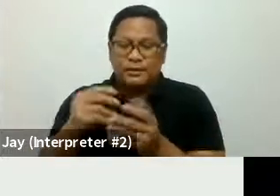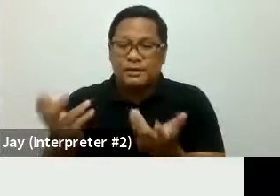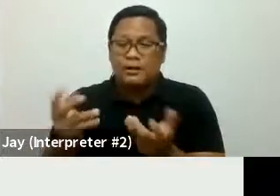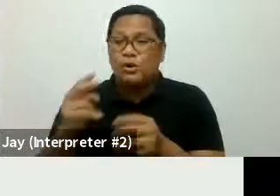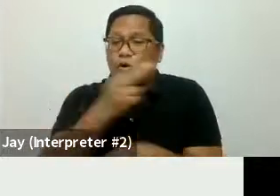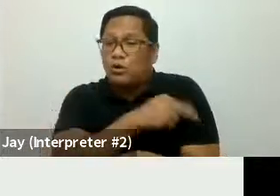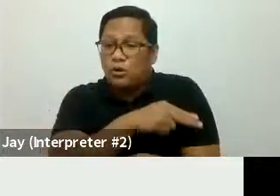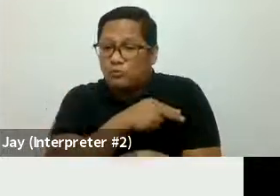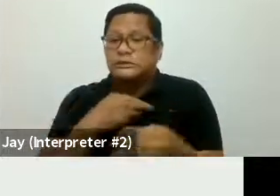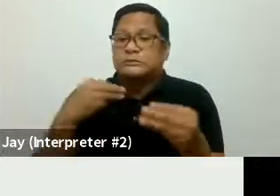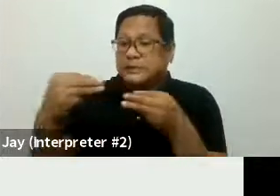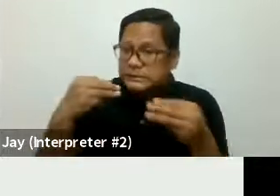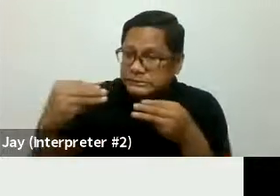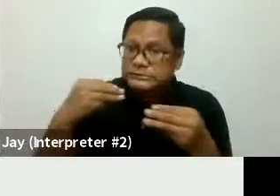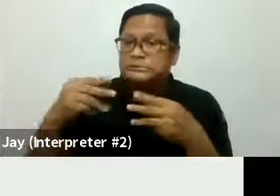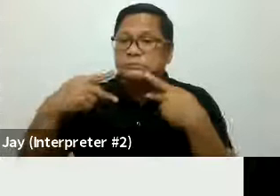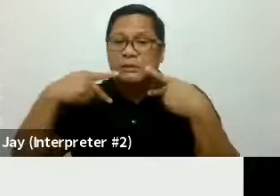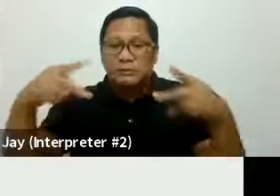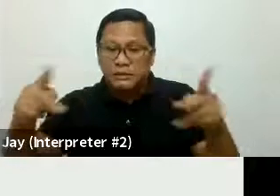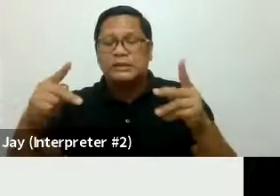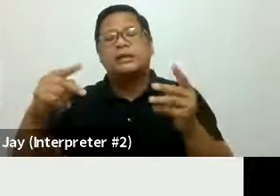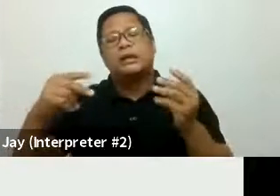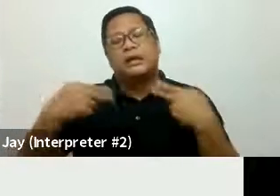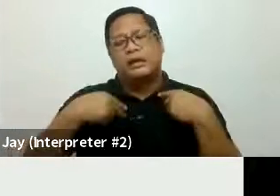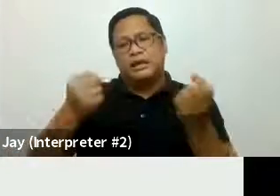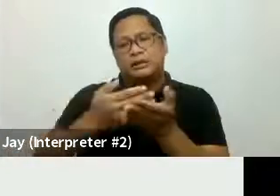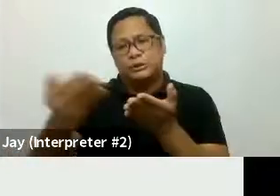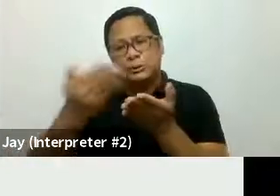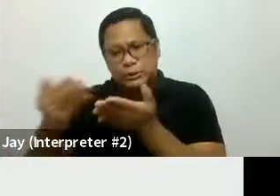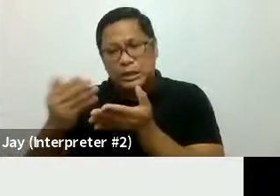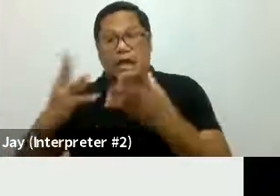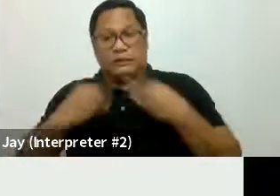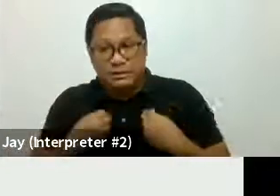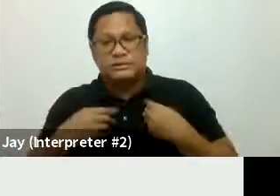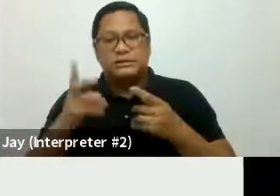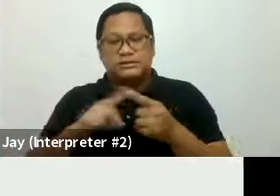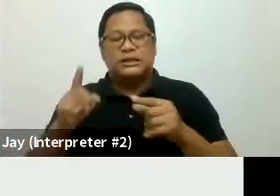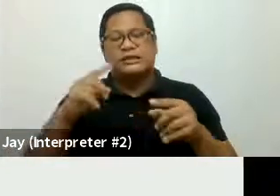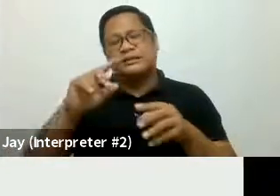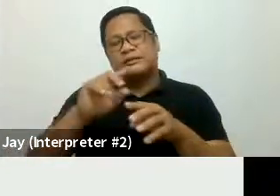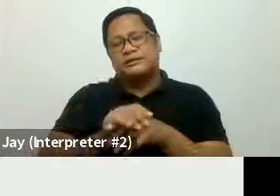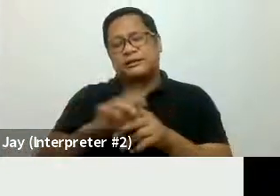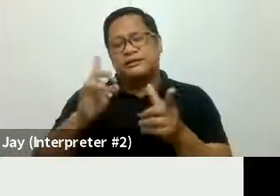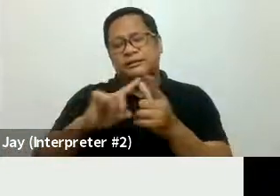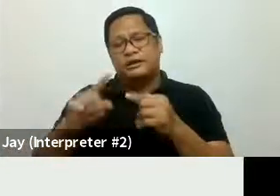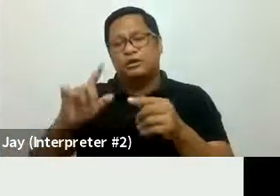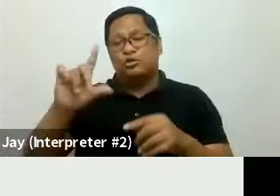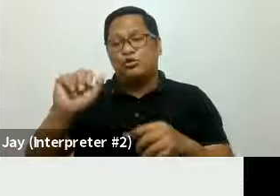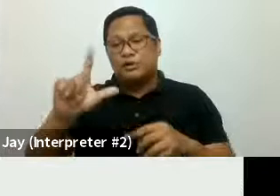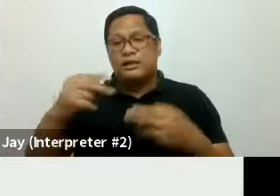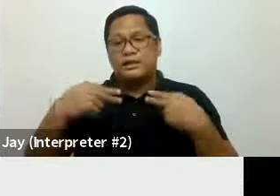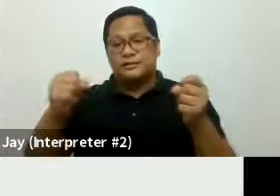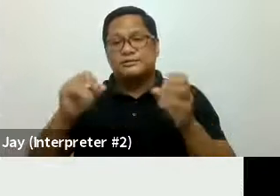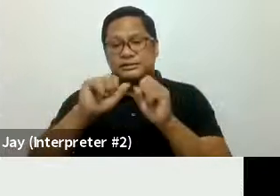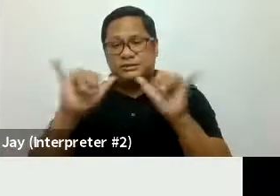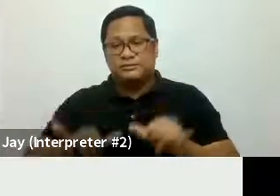hospital operations, public health commodities, the national reference labs, and local health system grants.